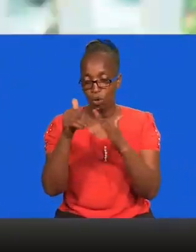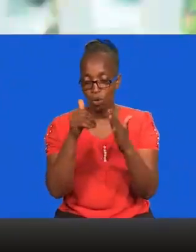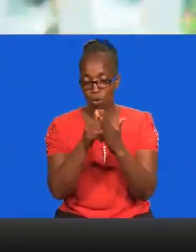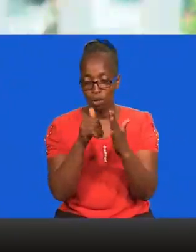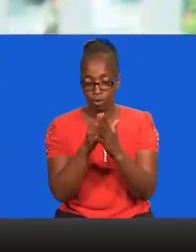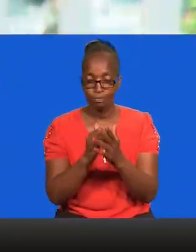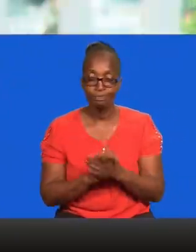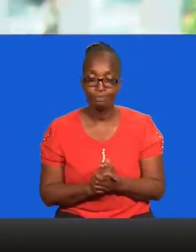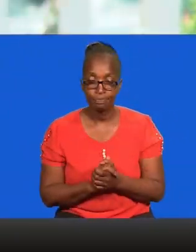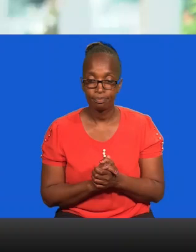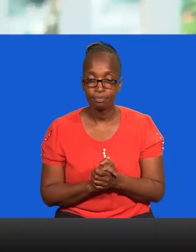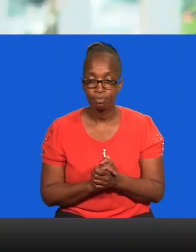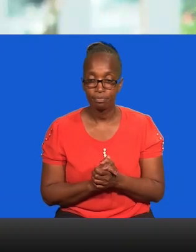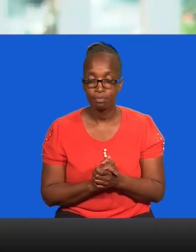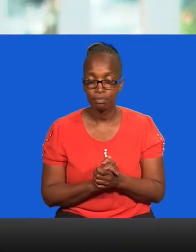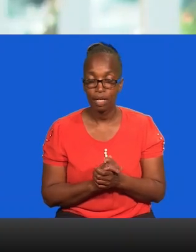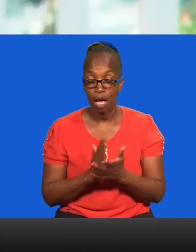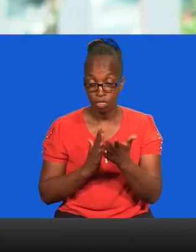rais. I want to